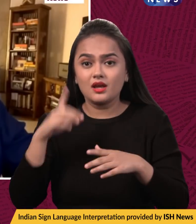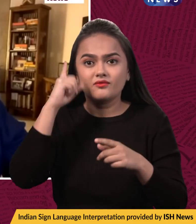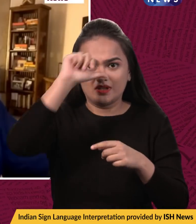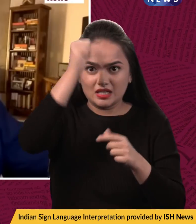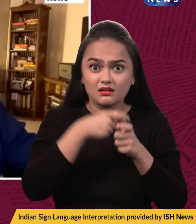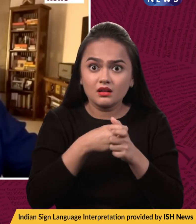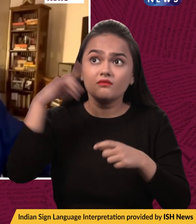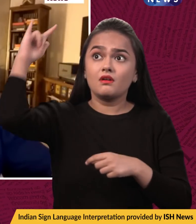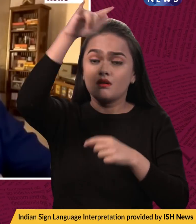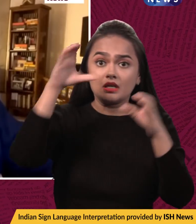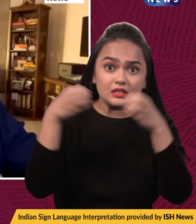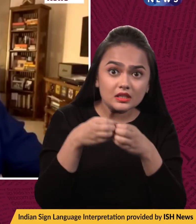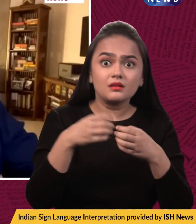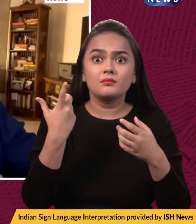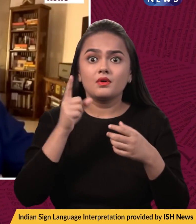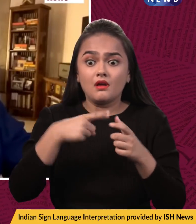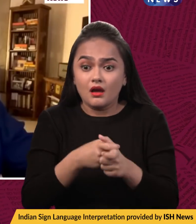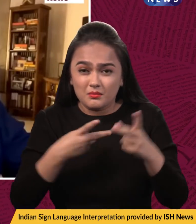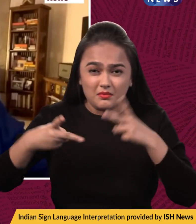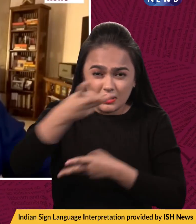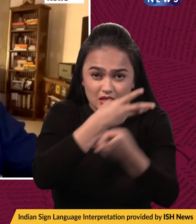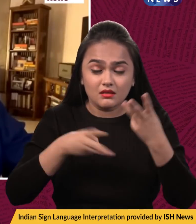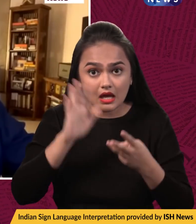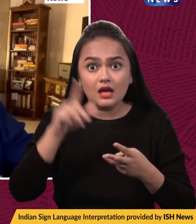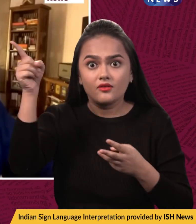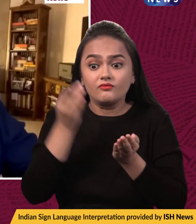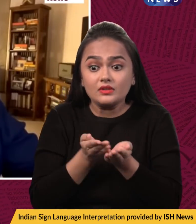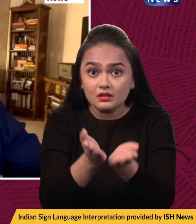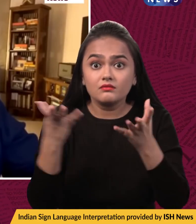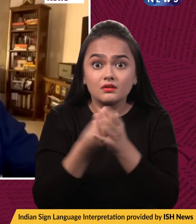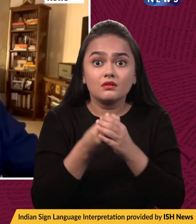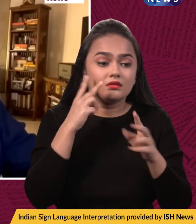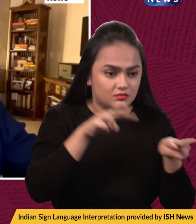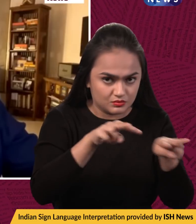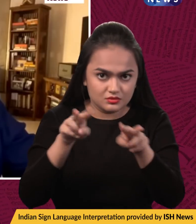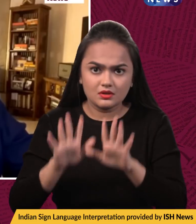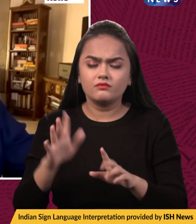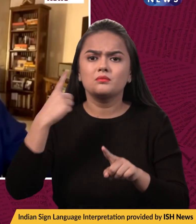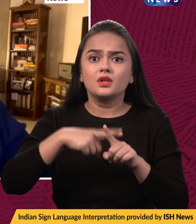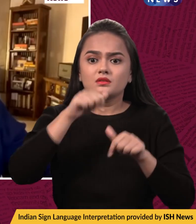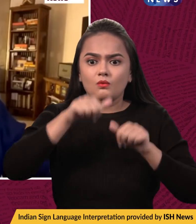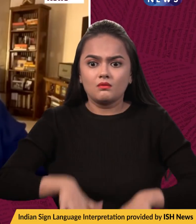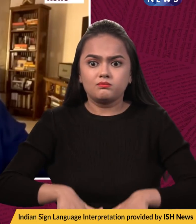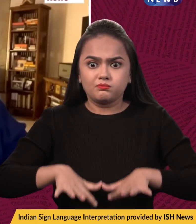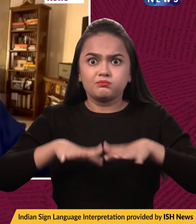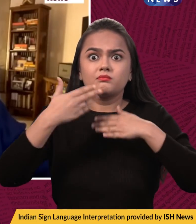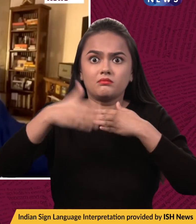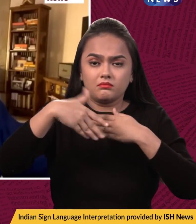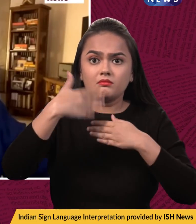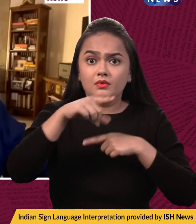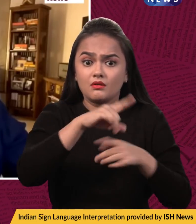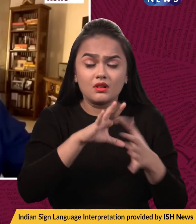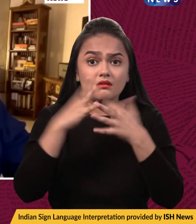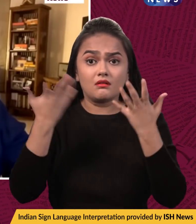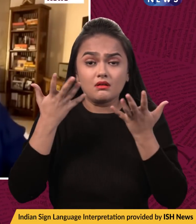the Air Force and the Army deployed for rescue and relief right now. With the water levels rising because of the